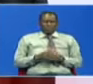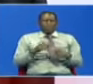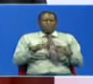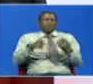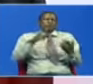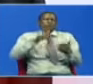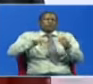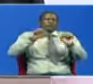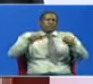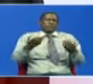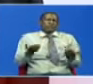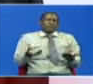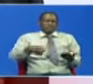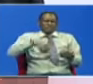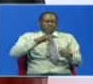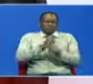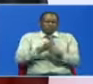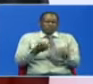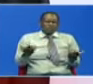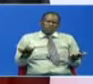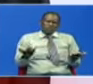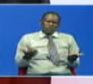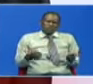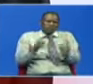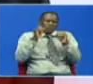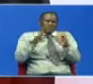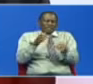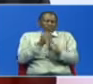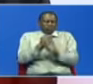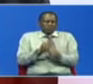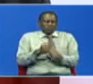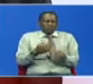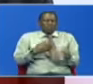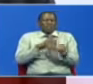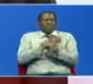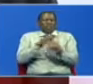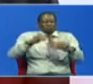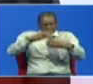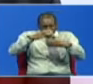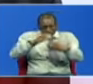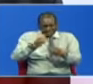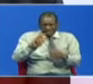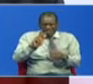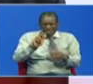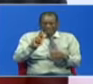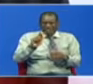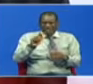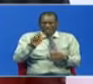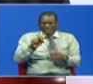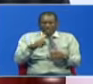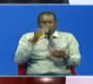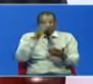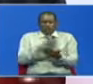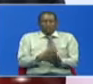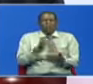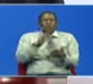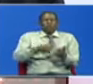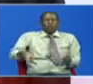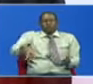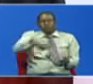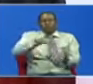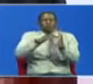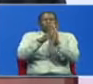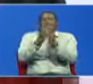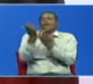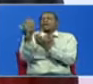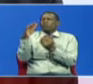else could we be able to do? There was nothing because we didn't have the test kits to be able to confirm. What we pray and hope is